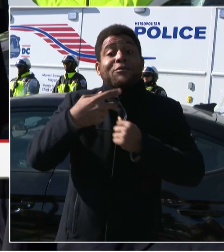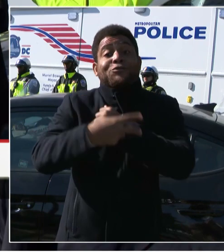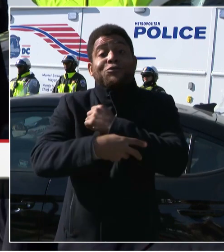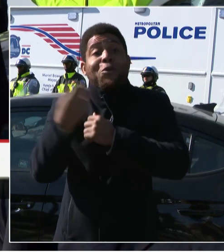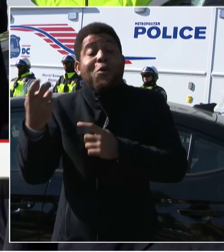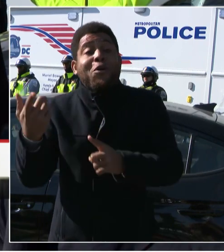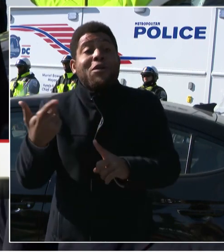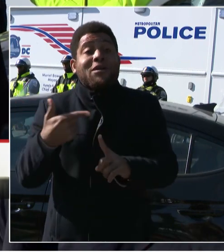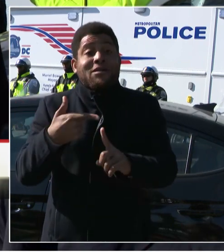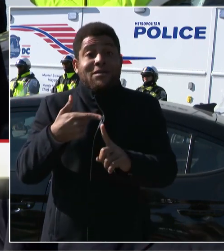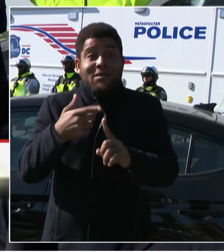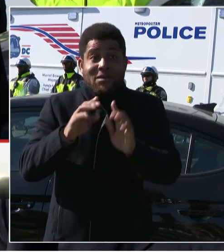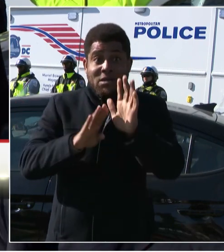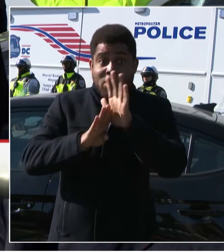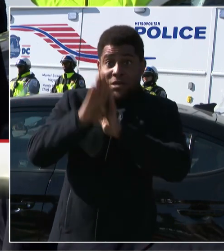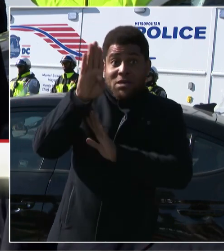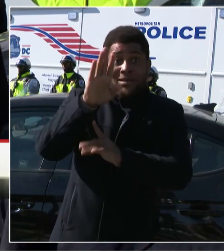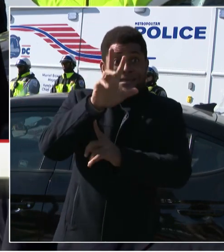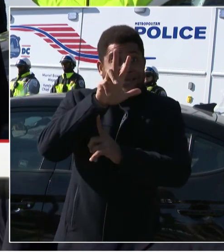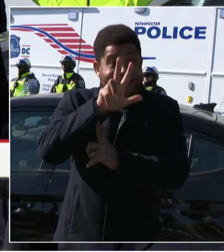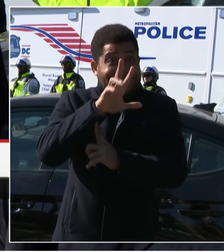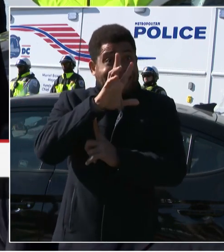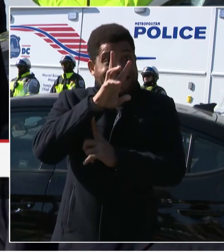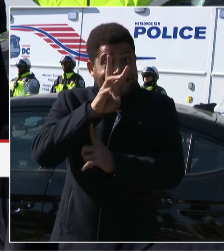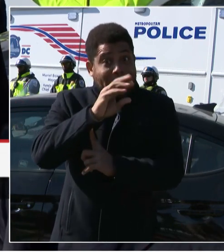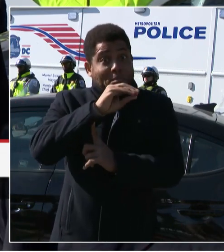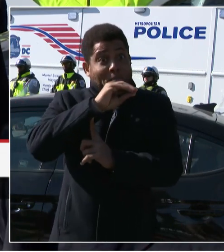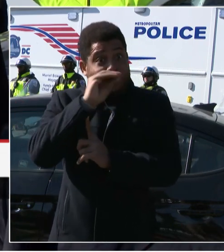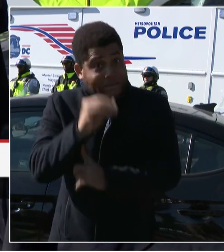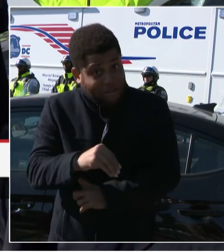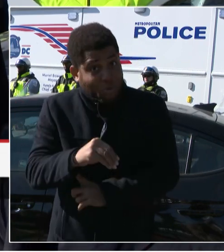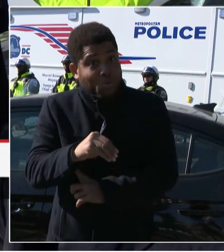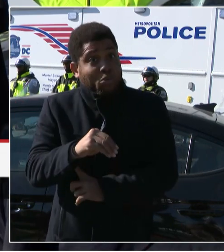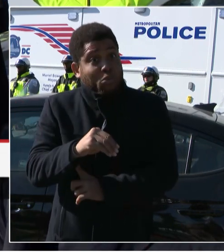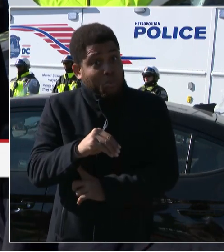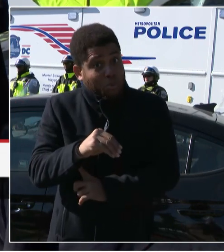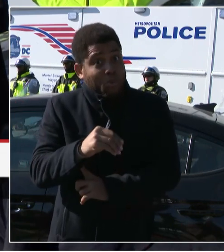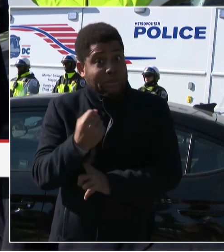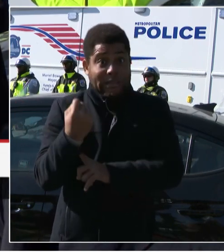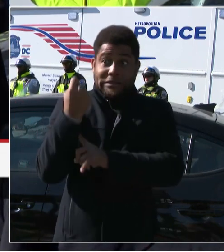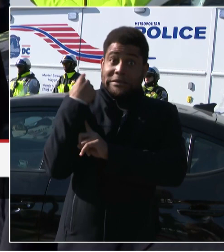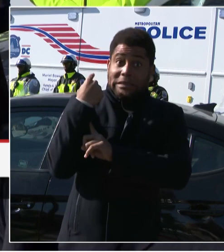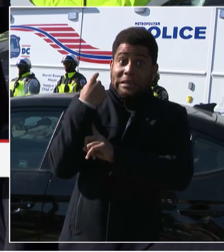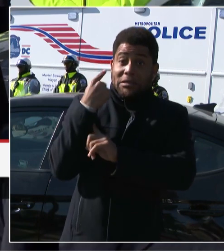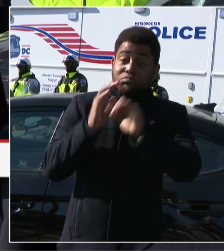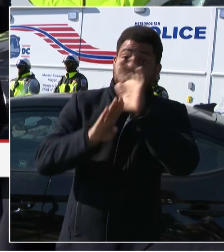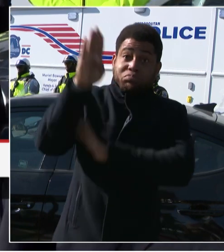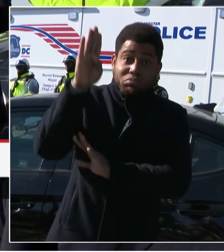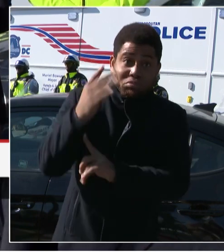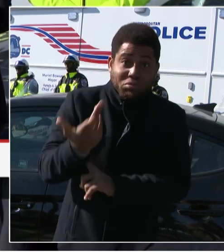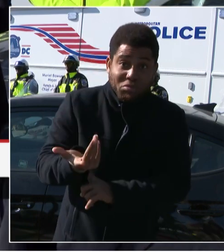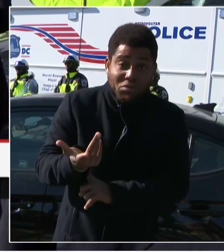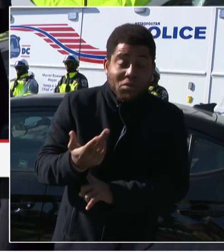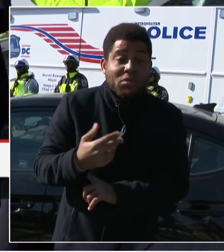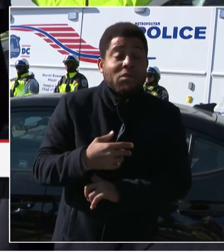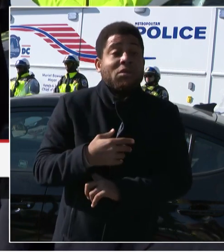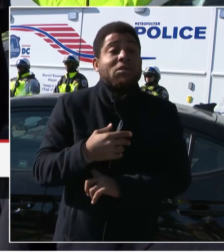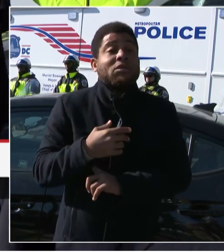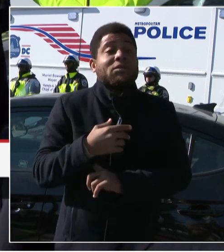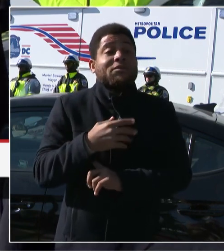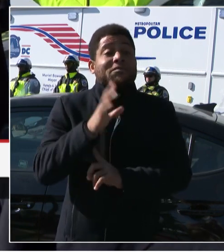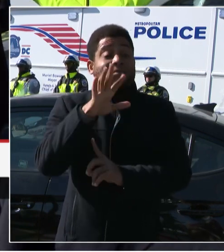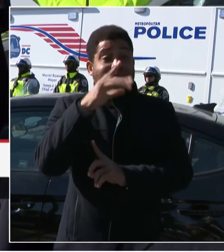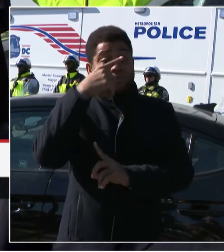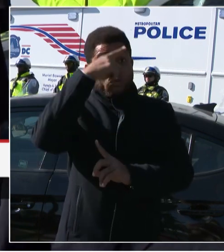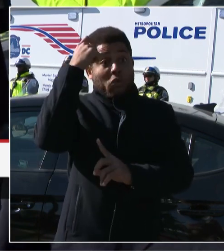are up 36% this year over last year. Over the summer, our officers began to notice a trend